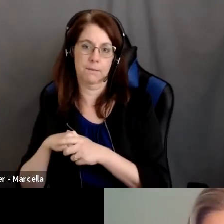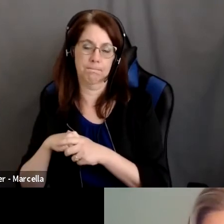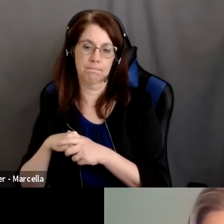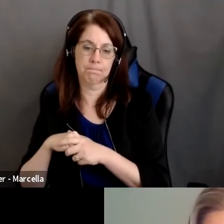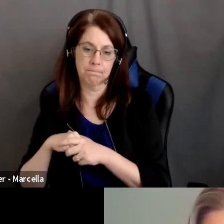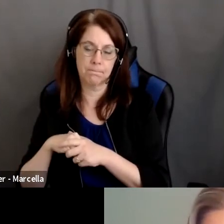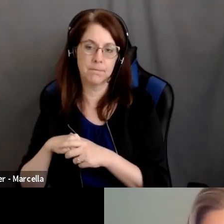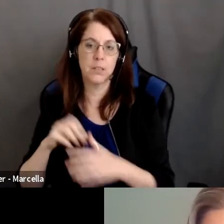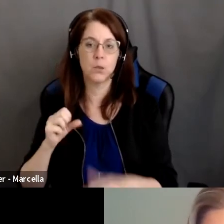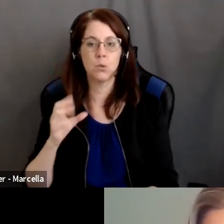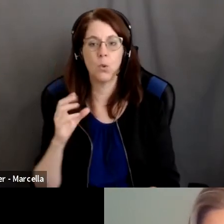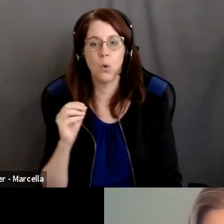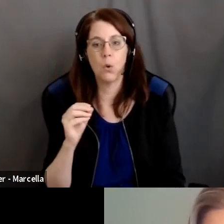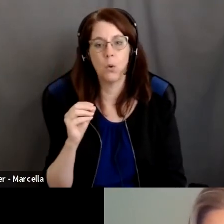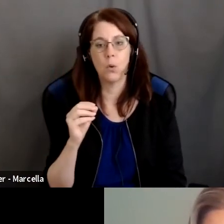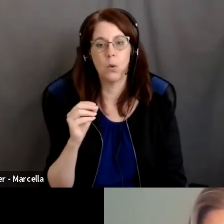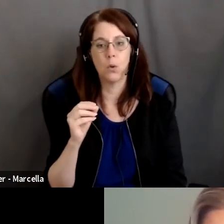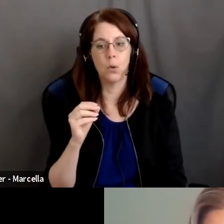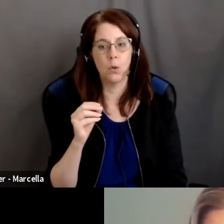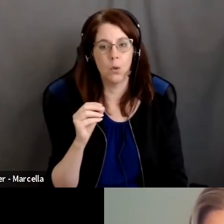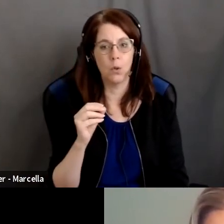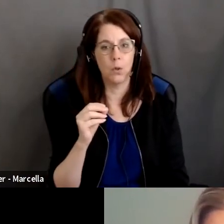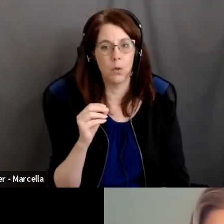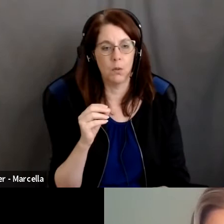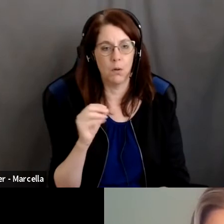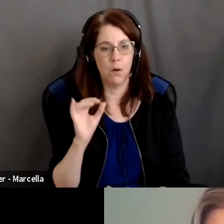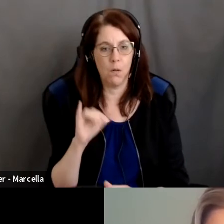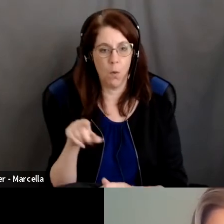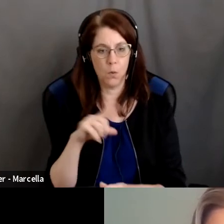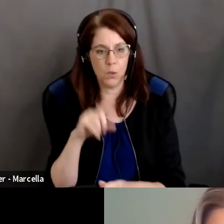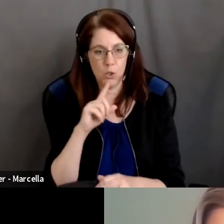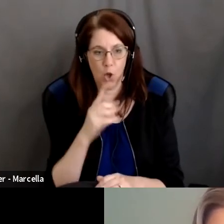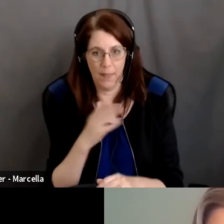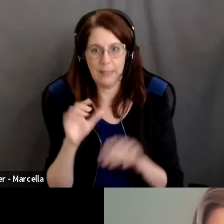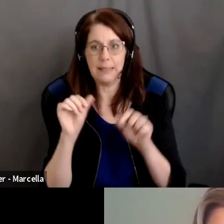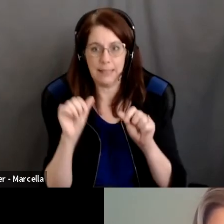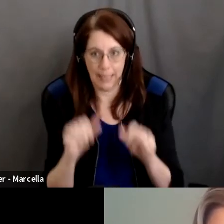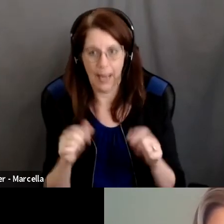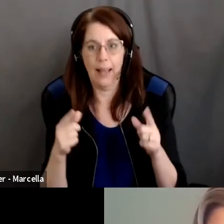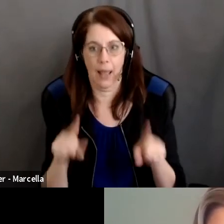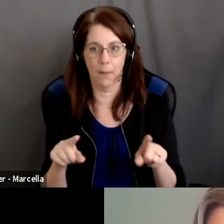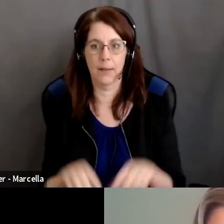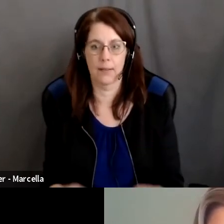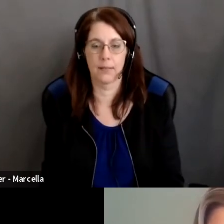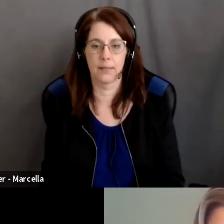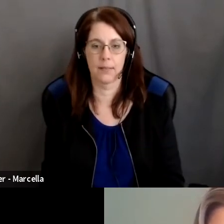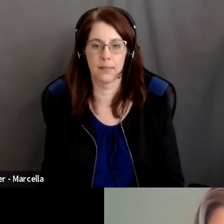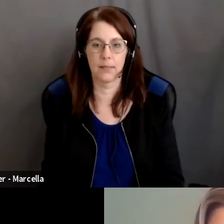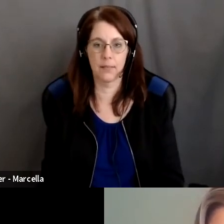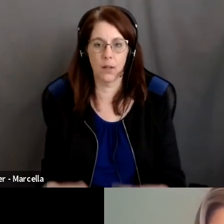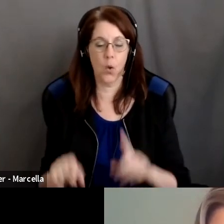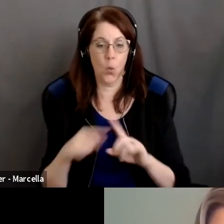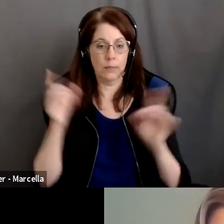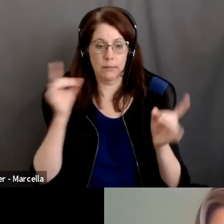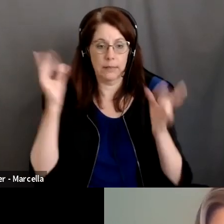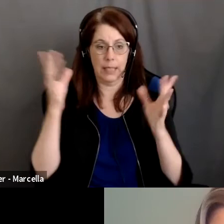And so these are things that can happen, and when a